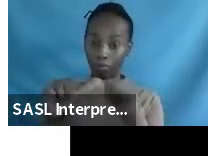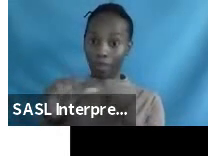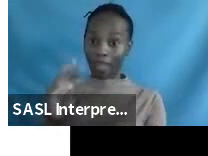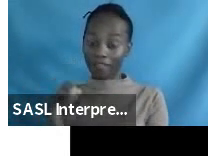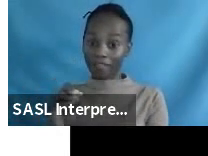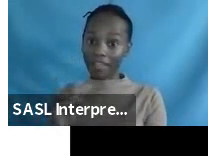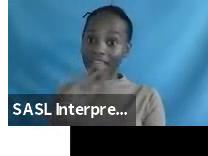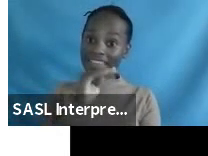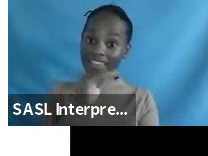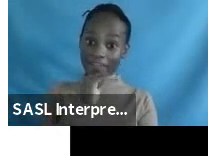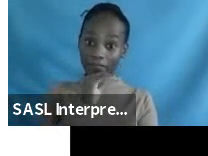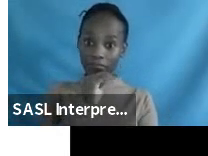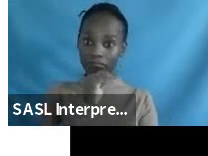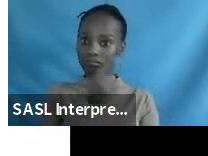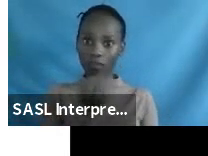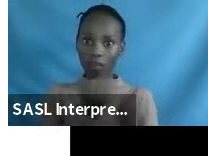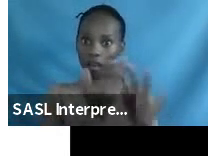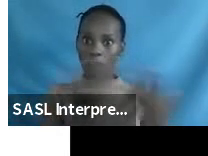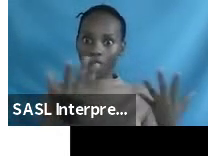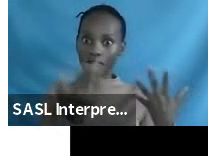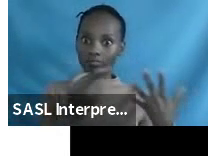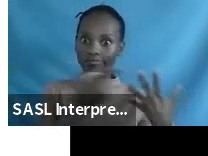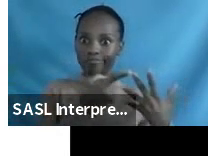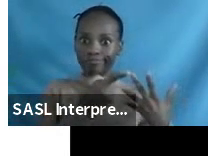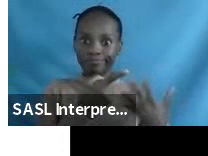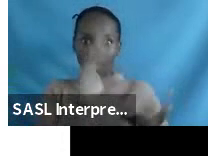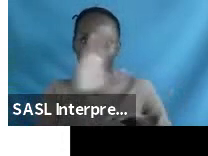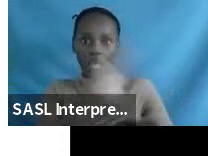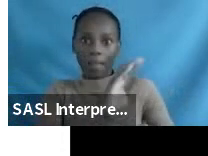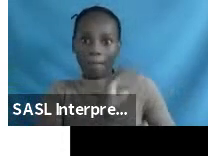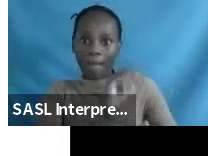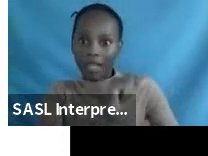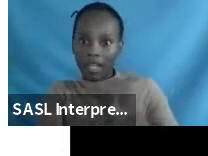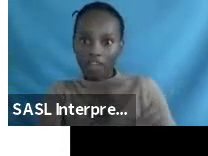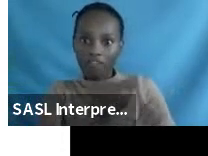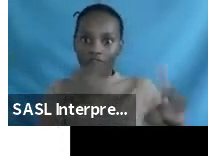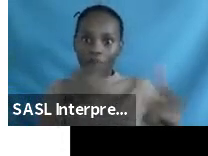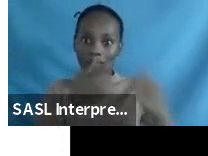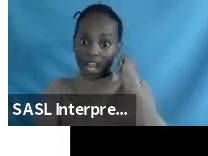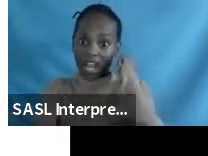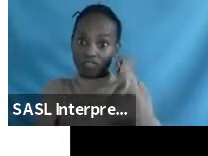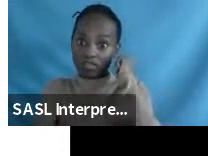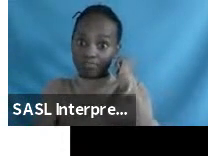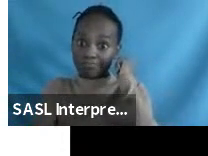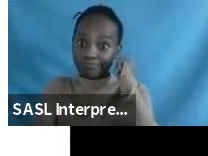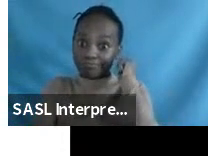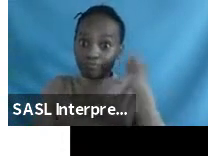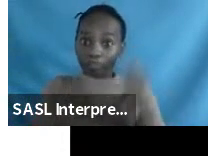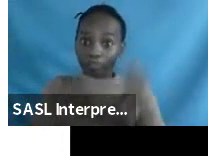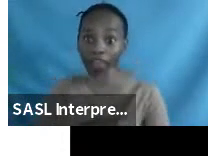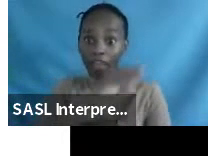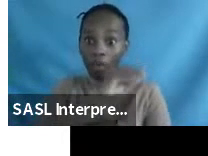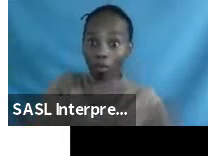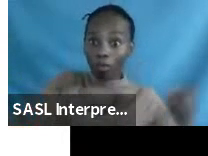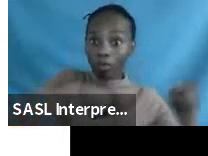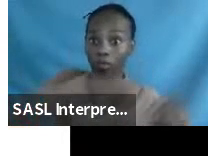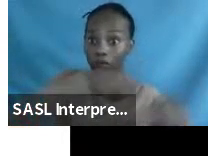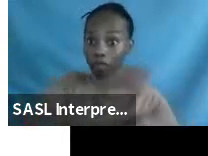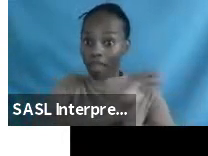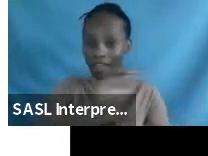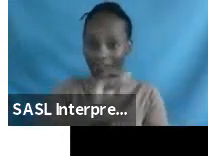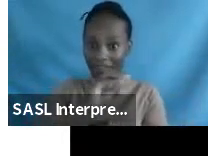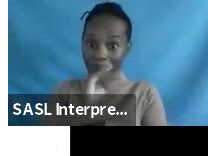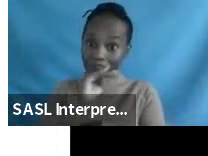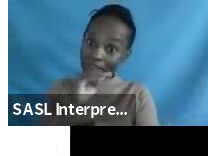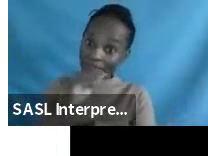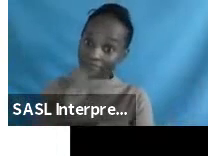of flow of cash or money from its country? It calls us into action, ladies and gentlemen, to work